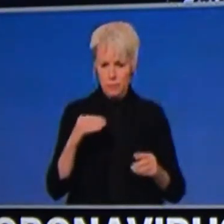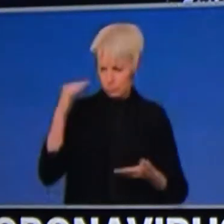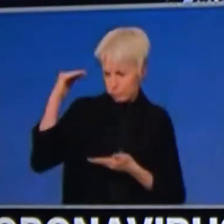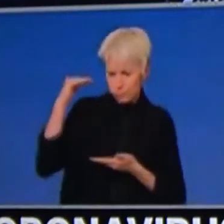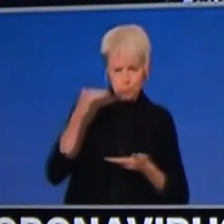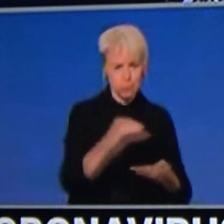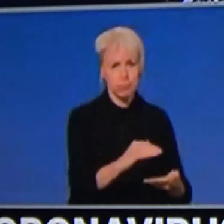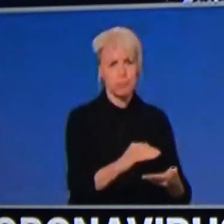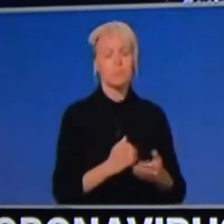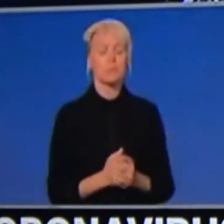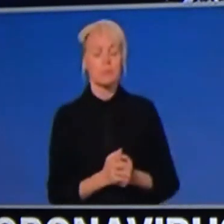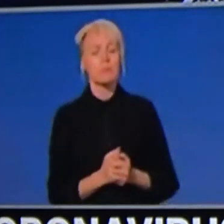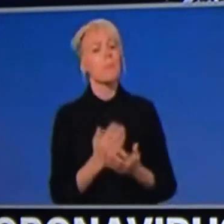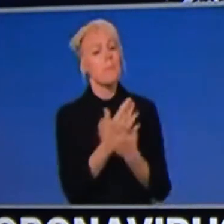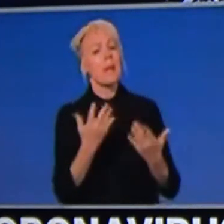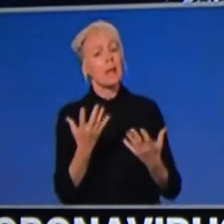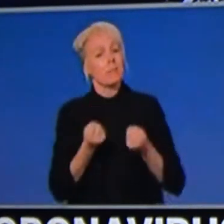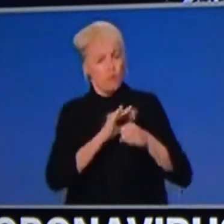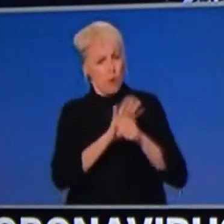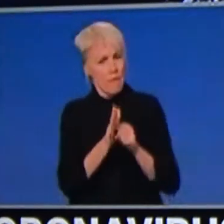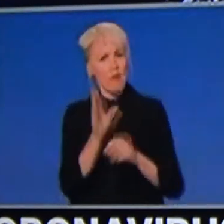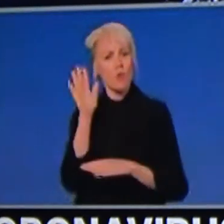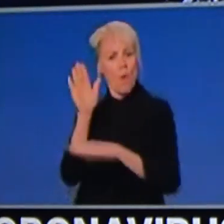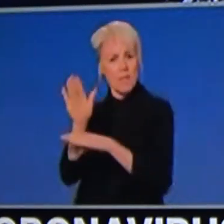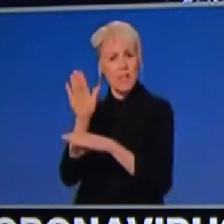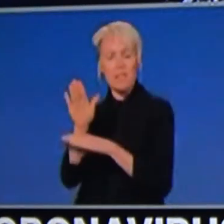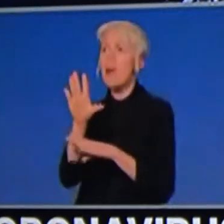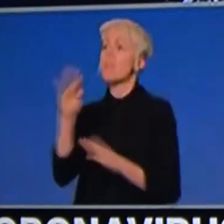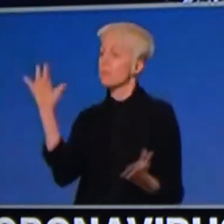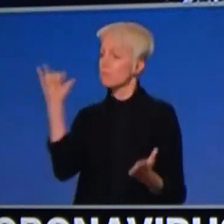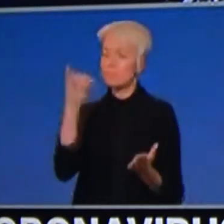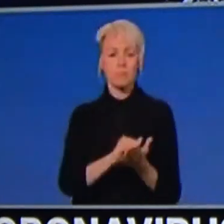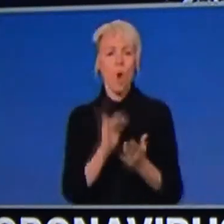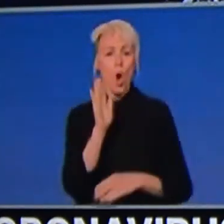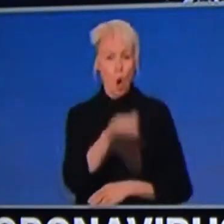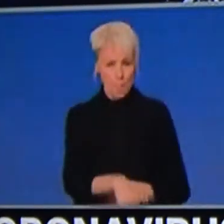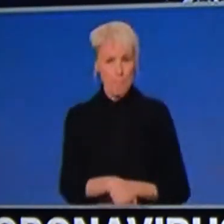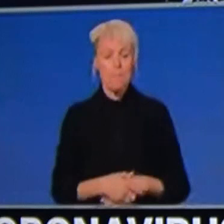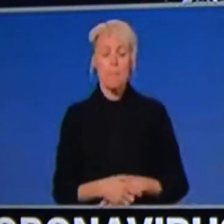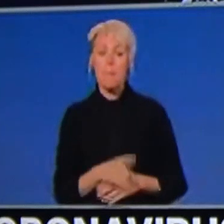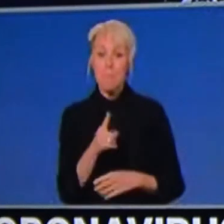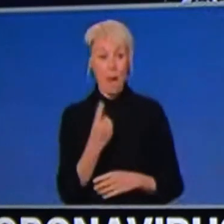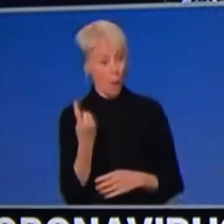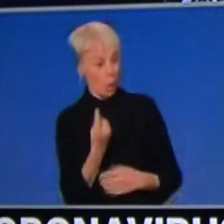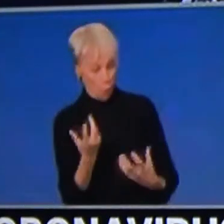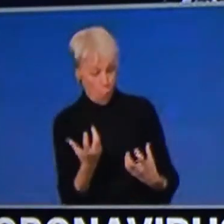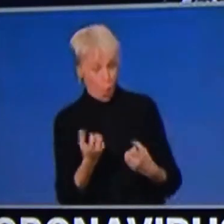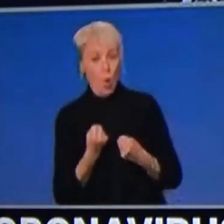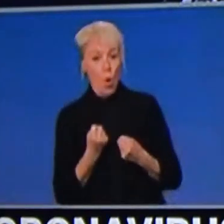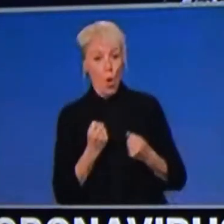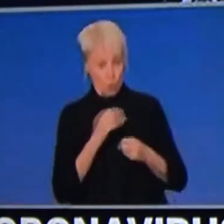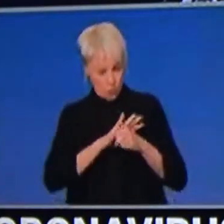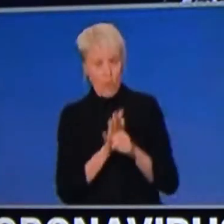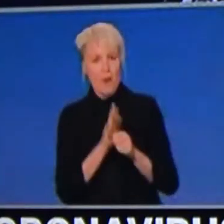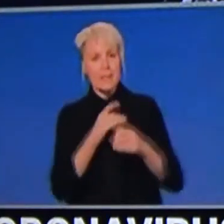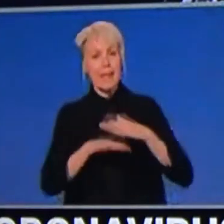travellers or nut contacts, but as before, there are small numbers of community-acquired cases where a